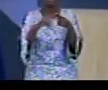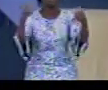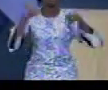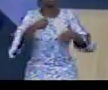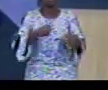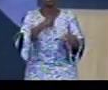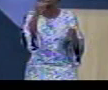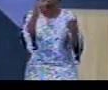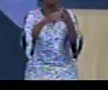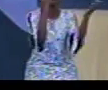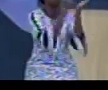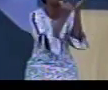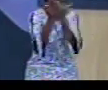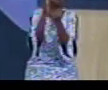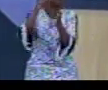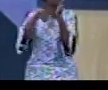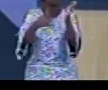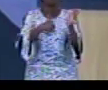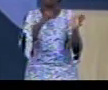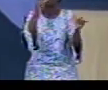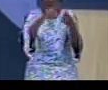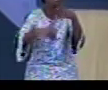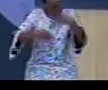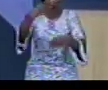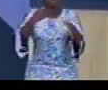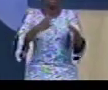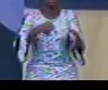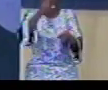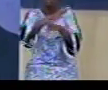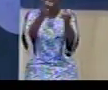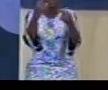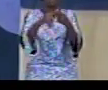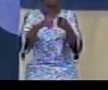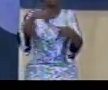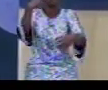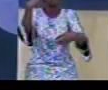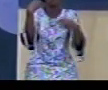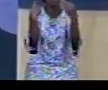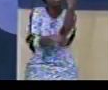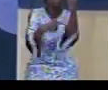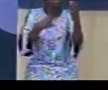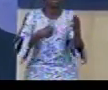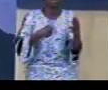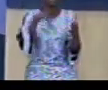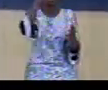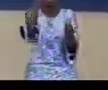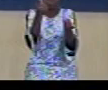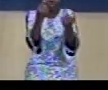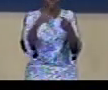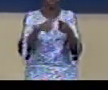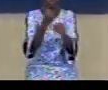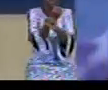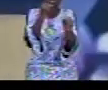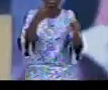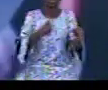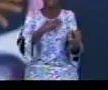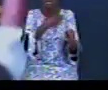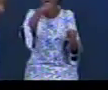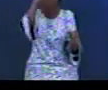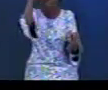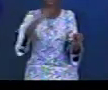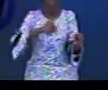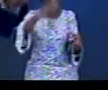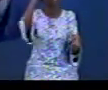me. You didn't come to judge me. You didn't come to punish me. You came to save me. And because I